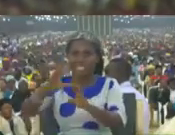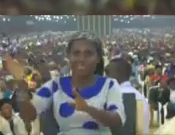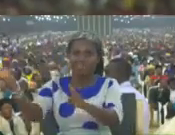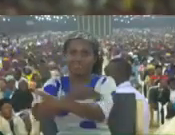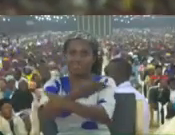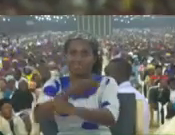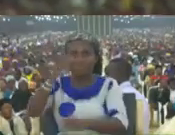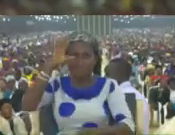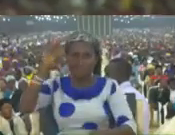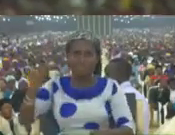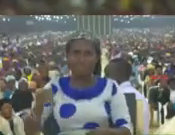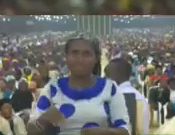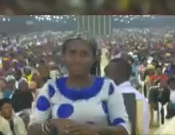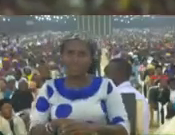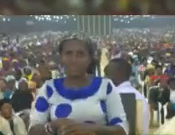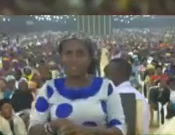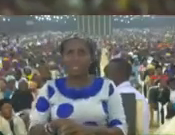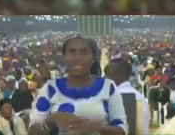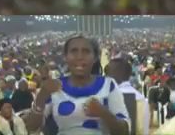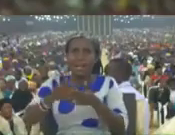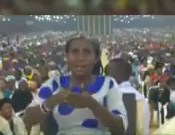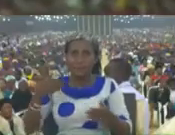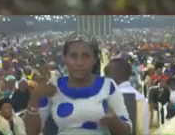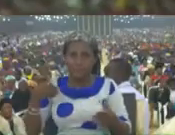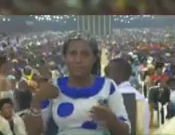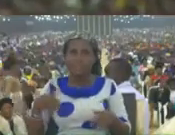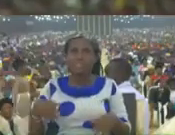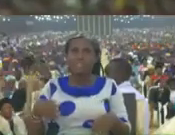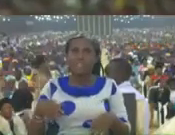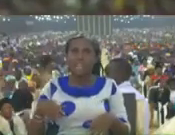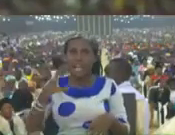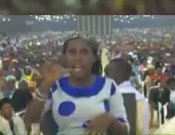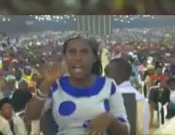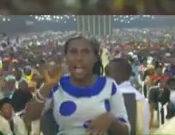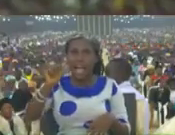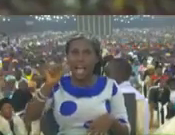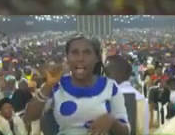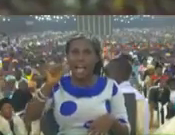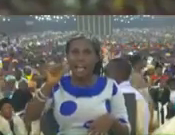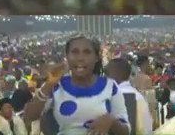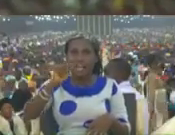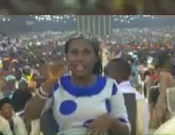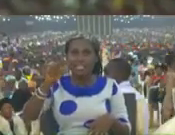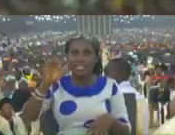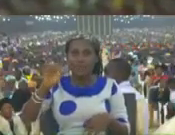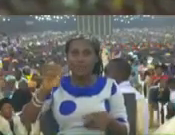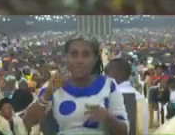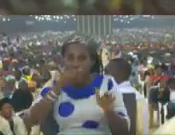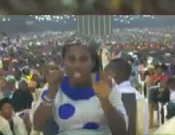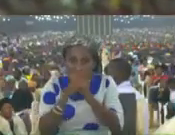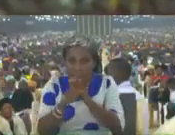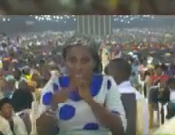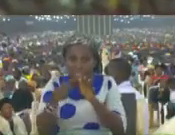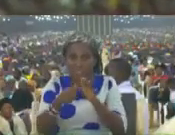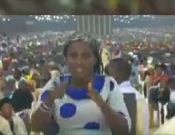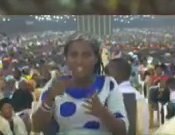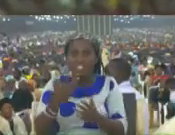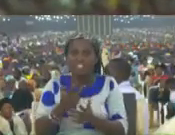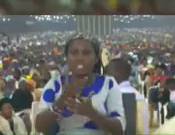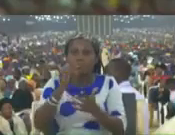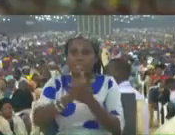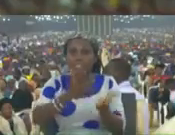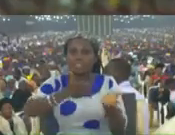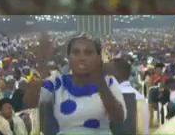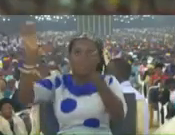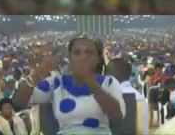Before Azikiwe hid himself in the ship that took him to America to go